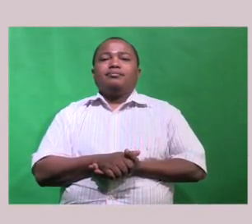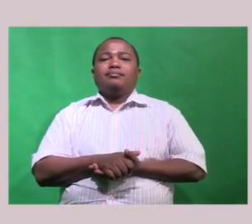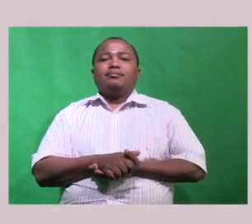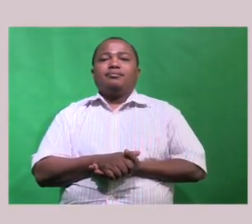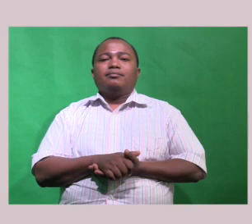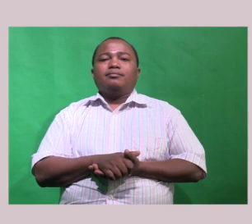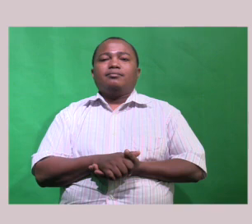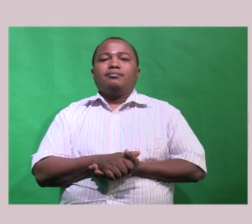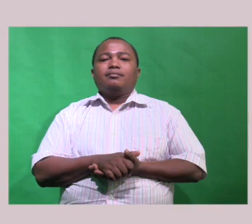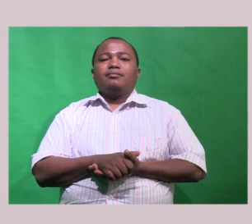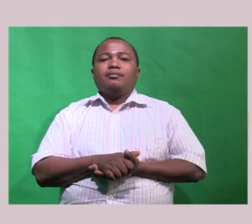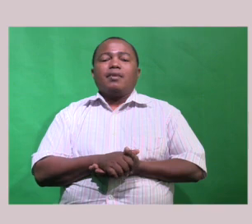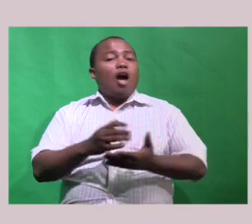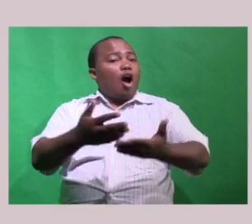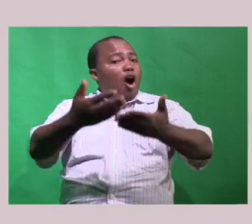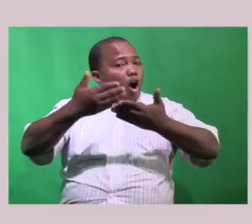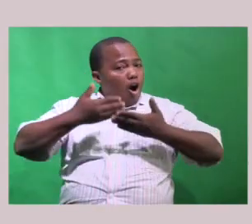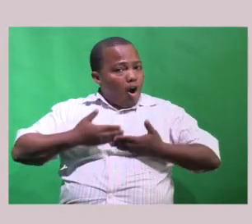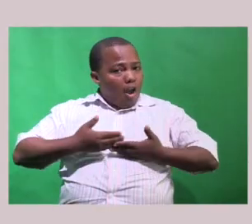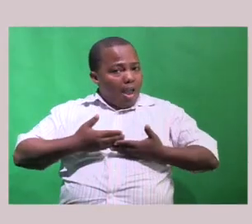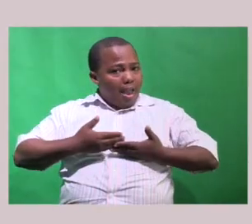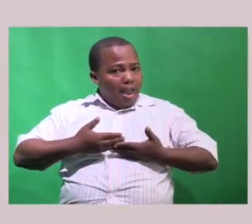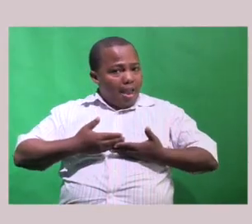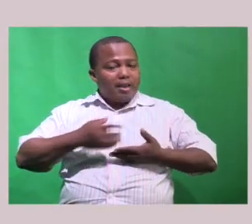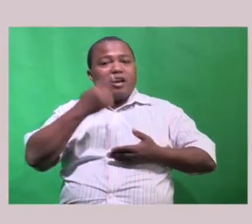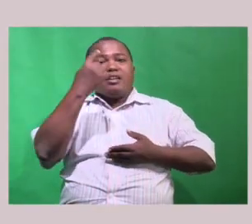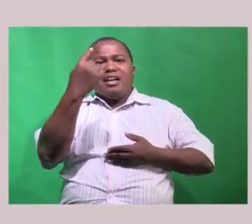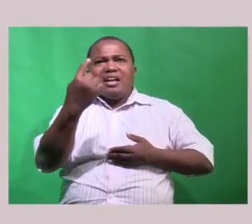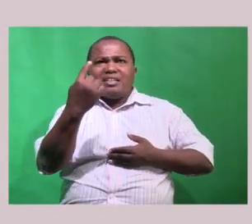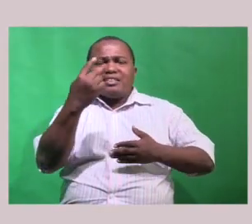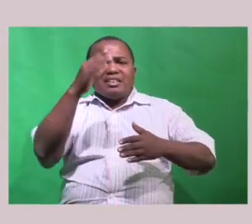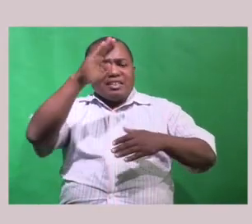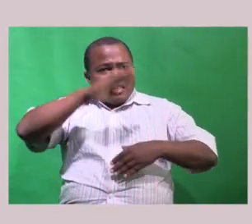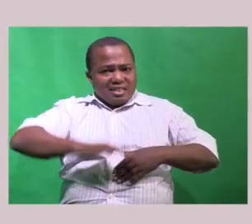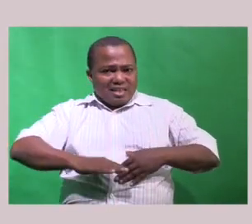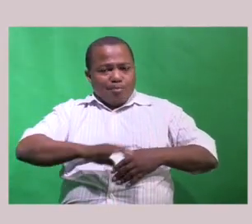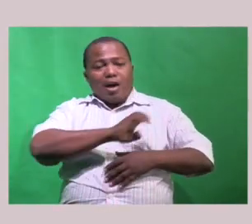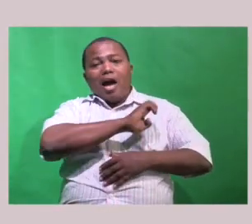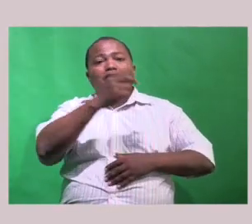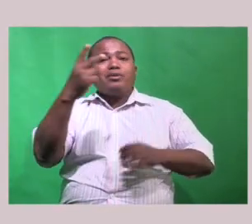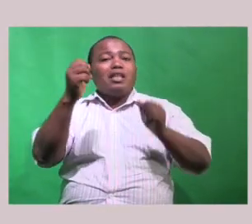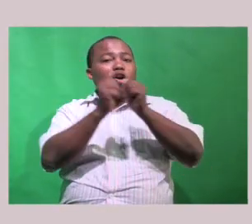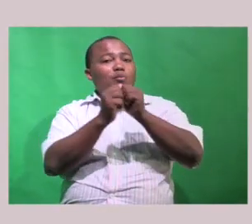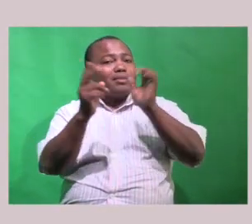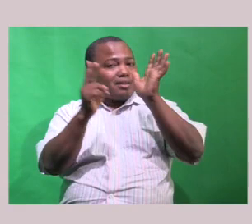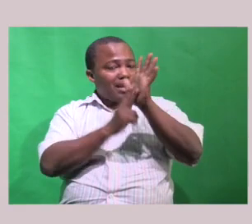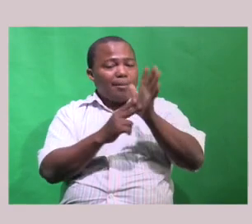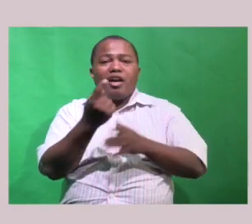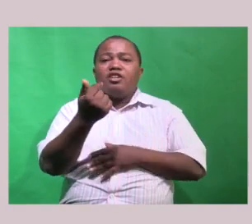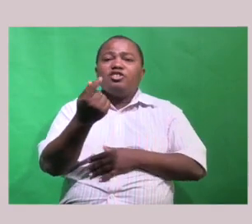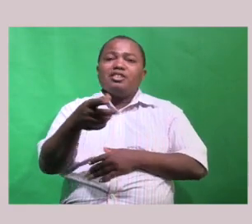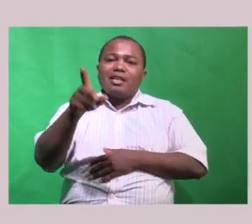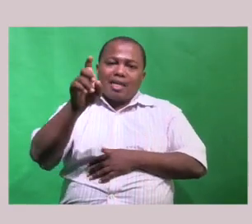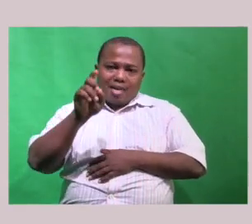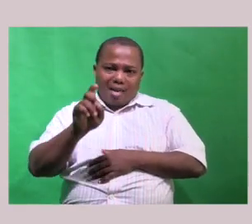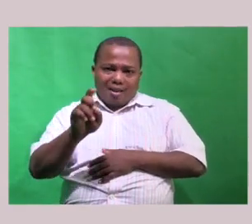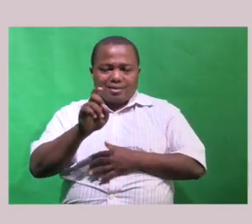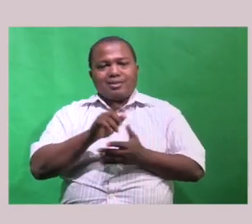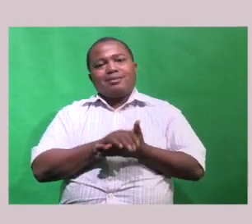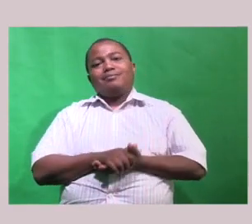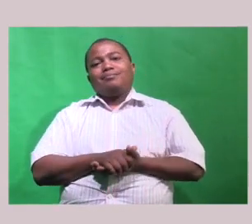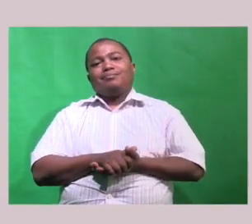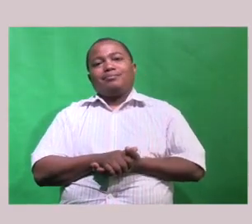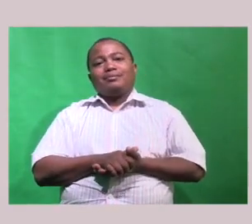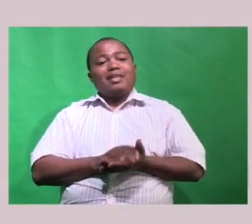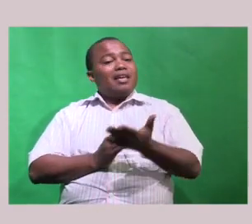And owing is at 31st December 2018 Tanzania shillings X.